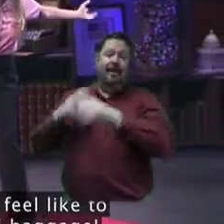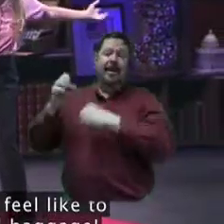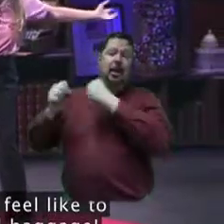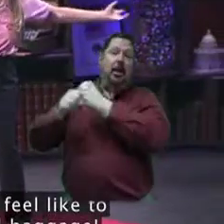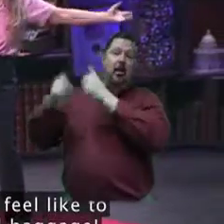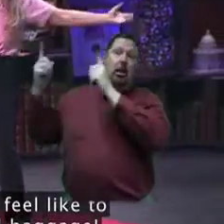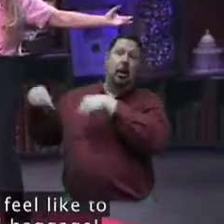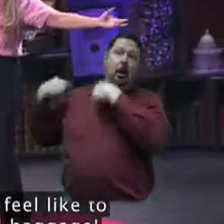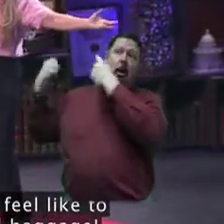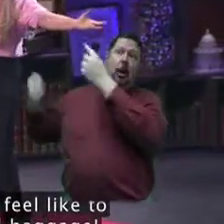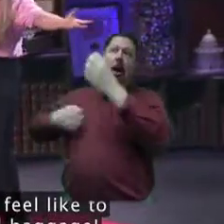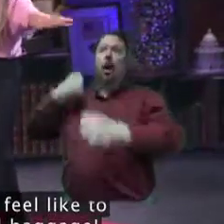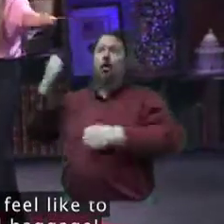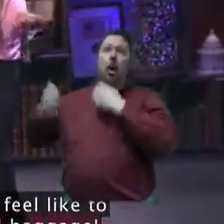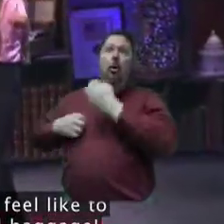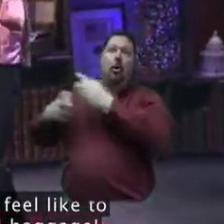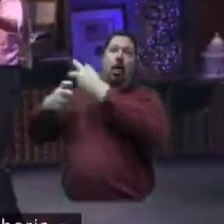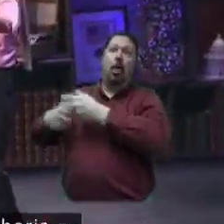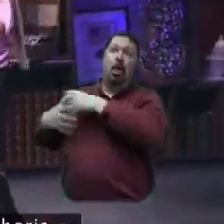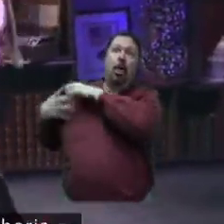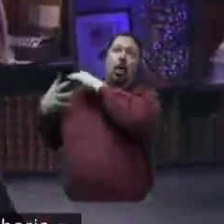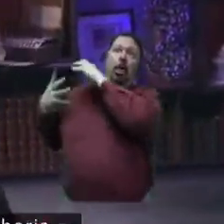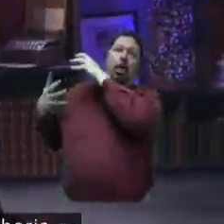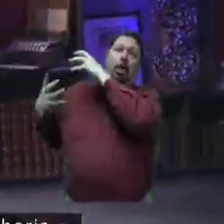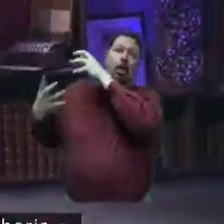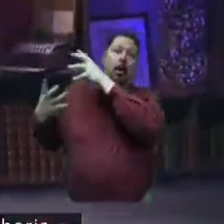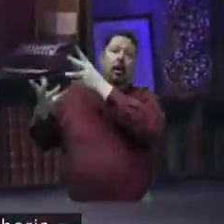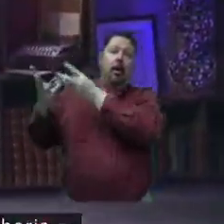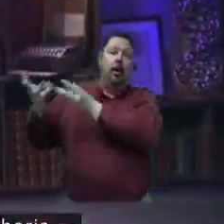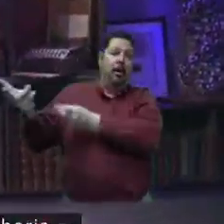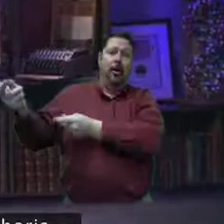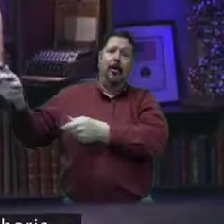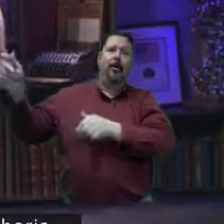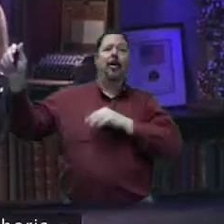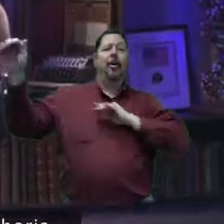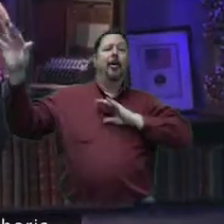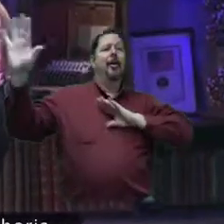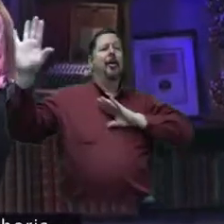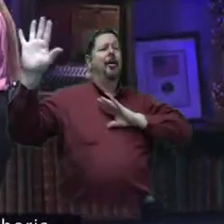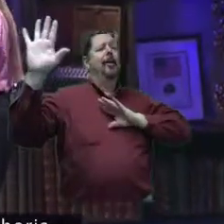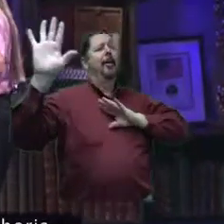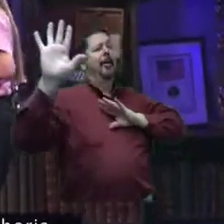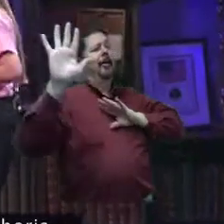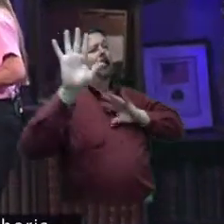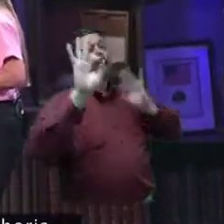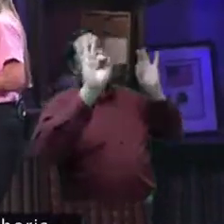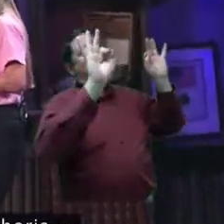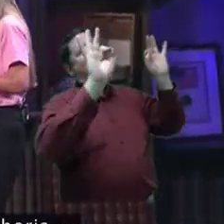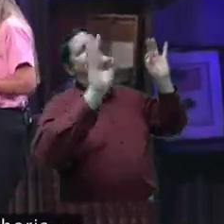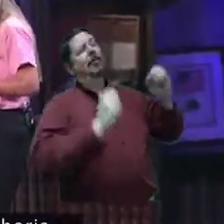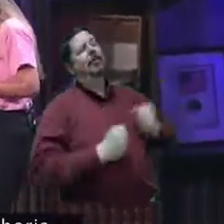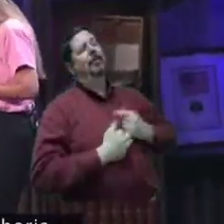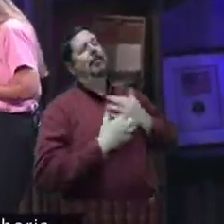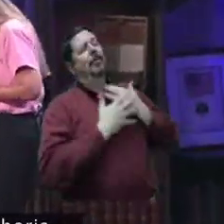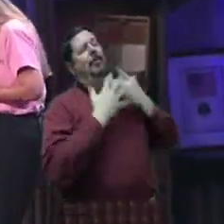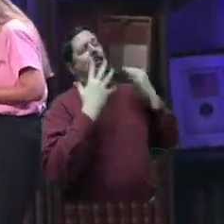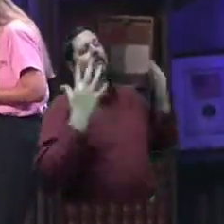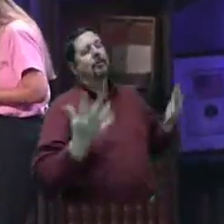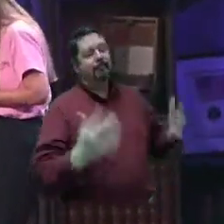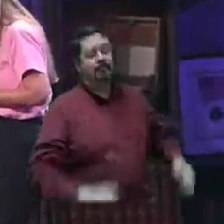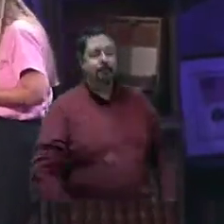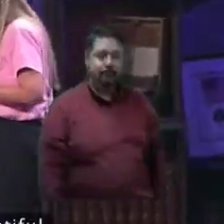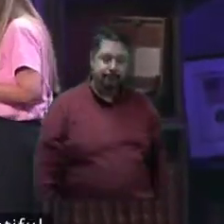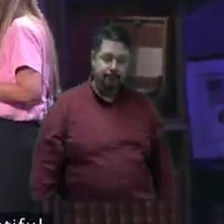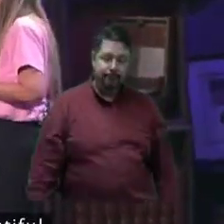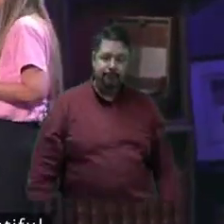37 years of emotional baggage. Oh, I felt euphoria.